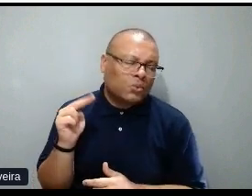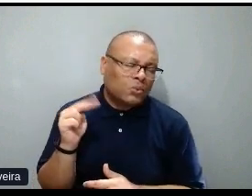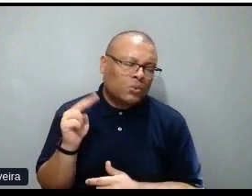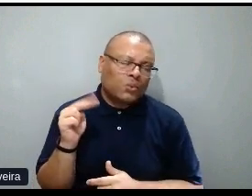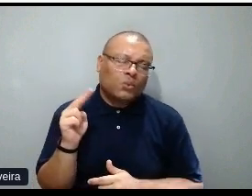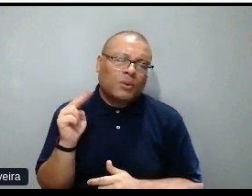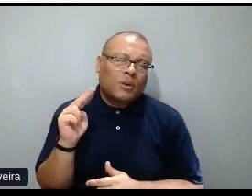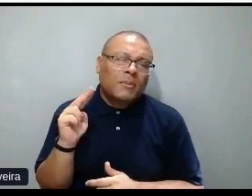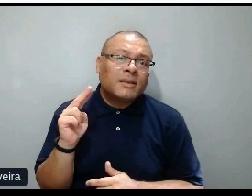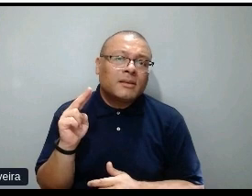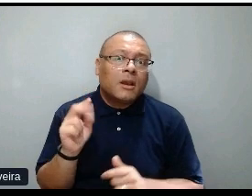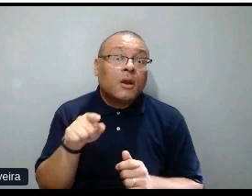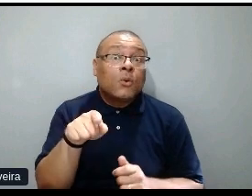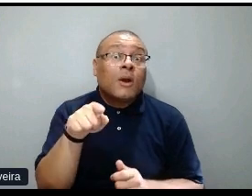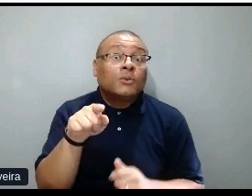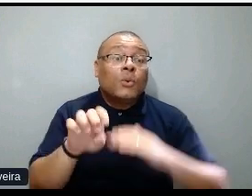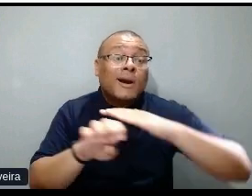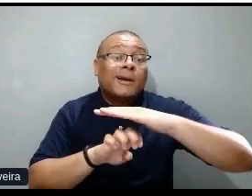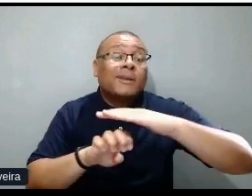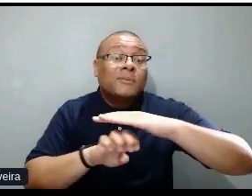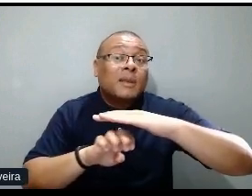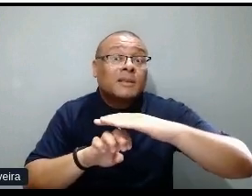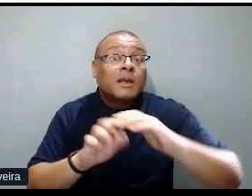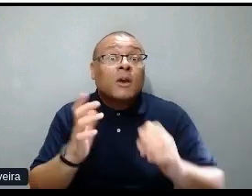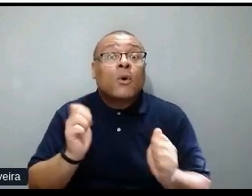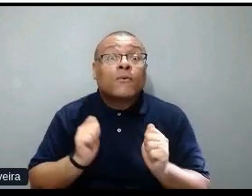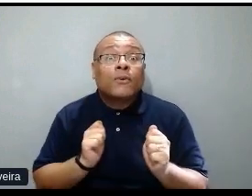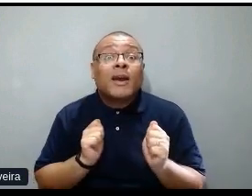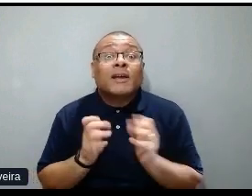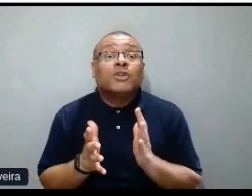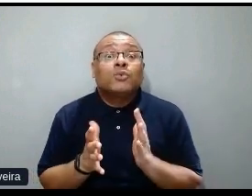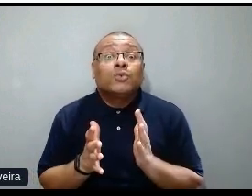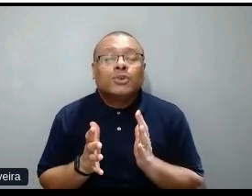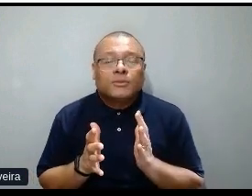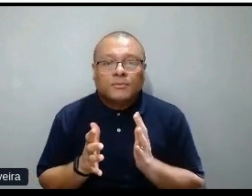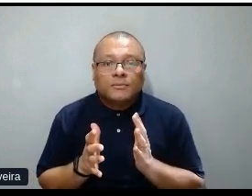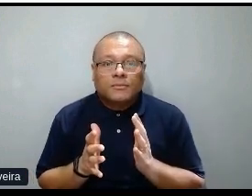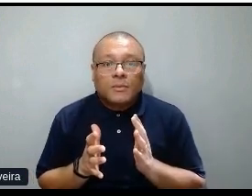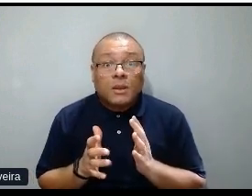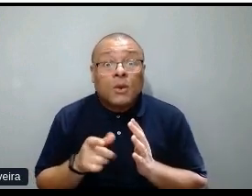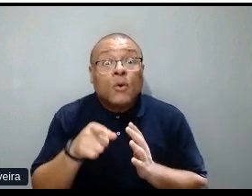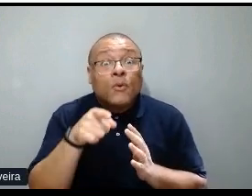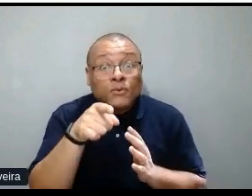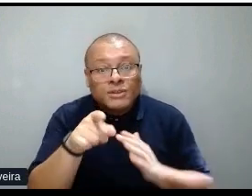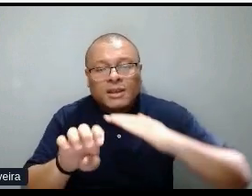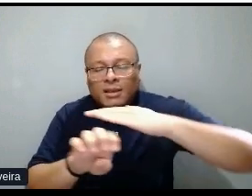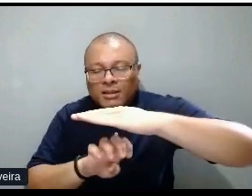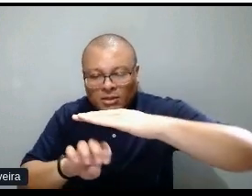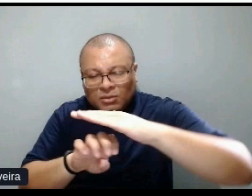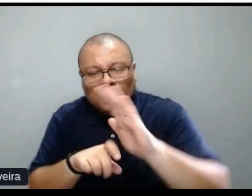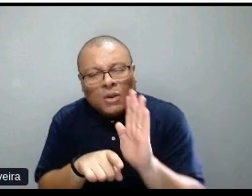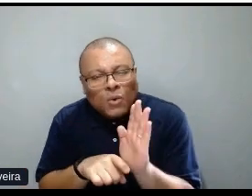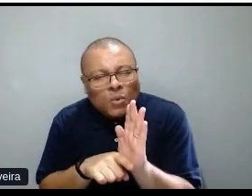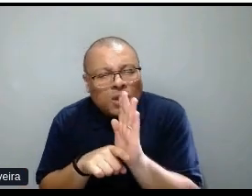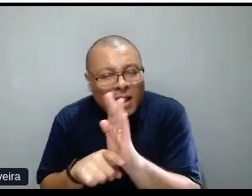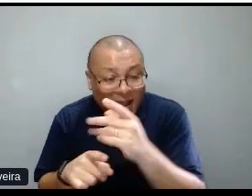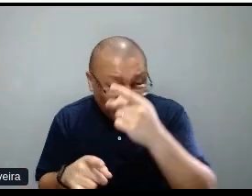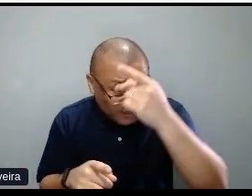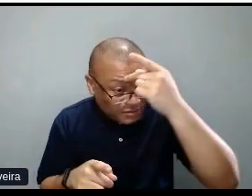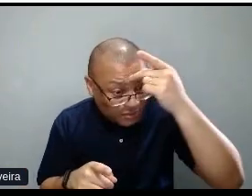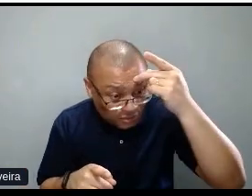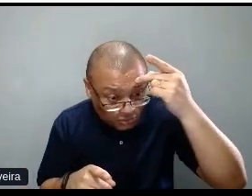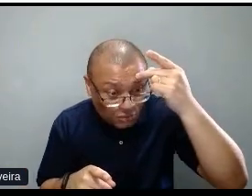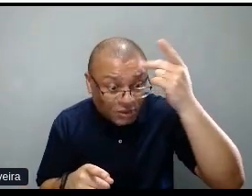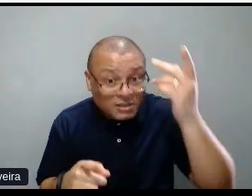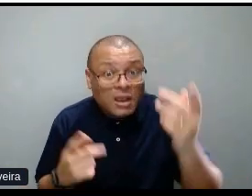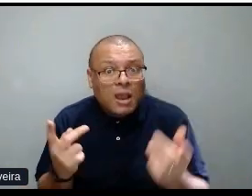what is the attitude that the organization has for this? What is the willingness in the organization to help? Do people step up? Do they